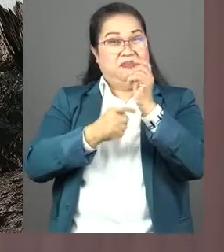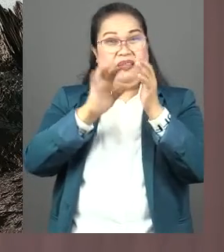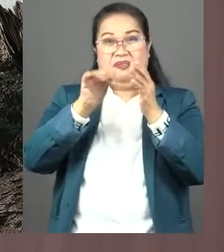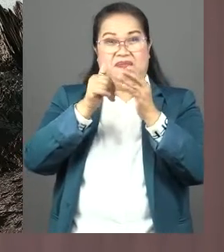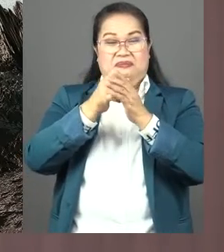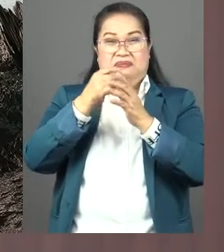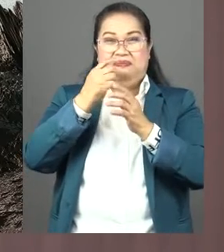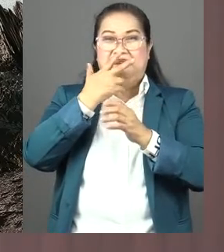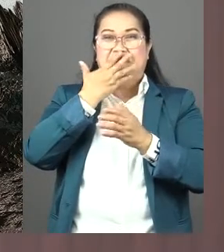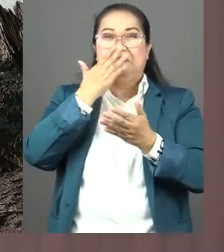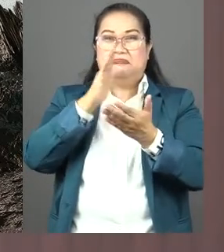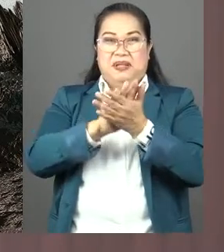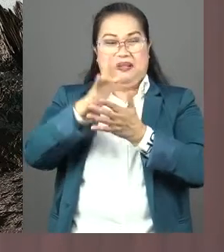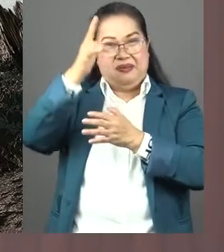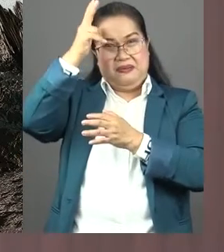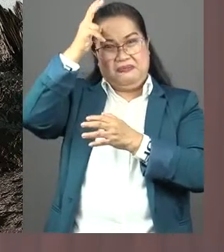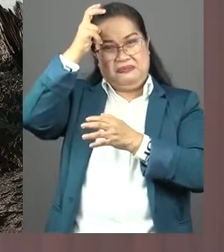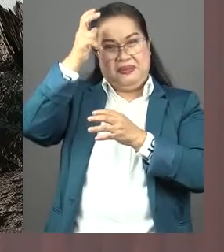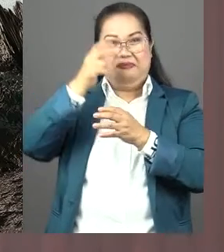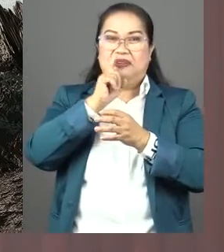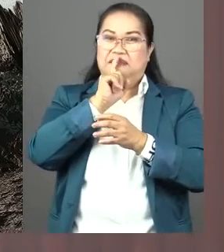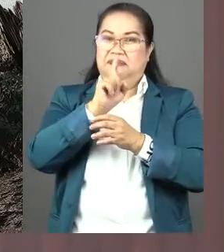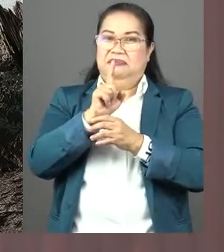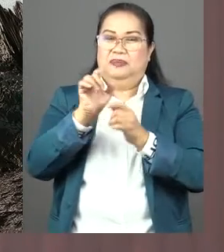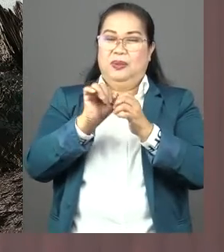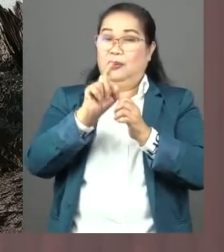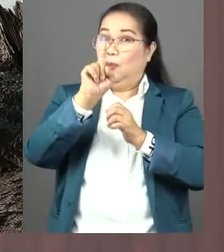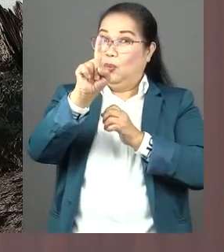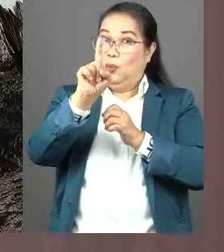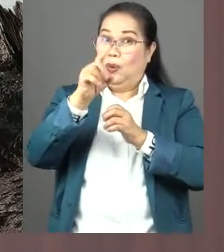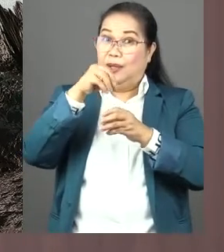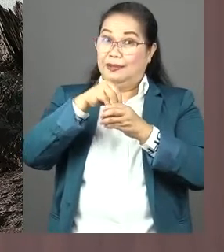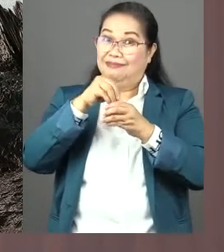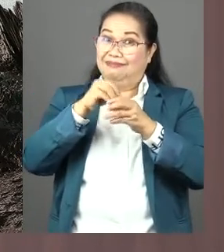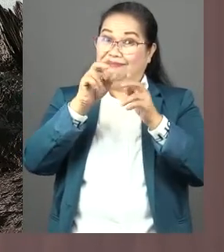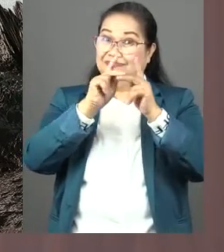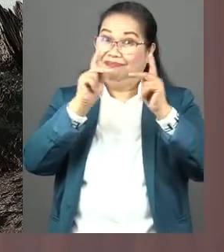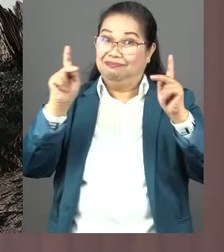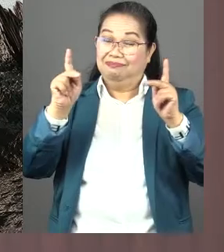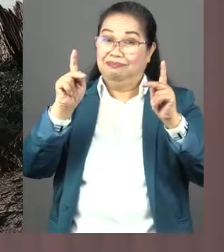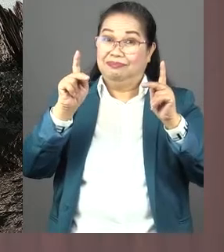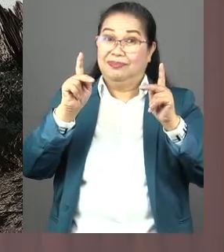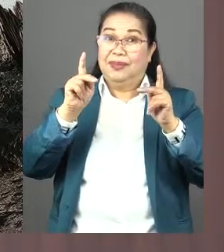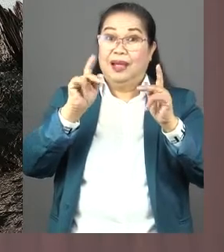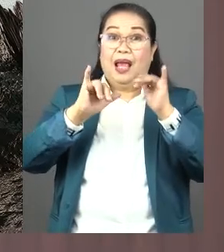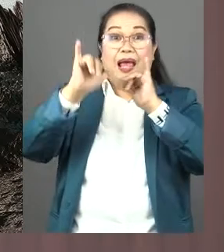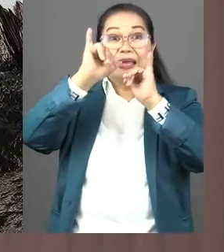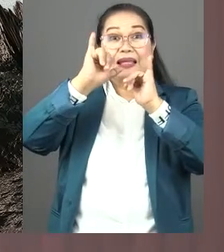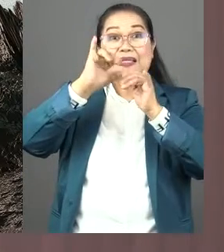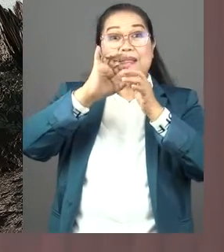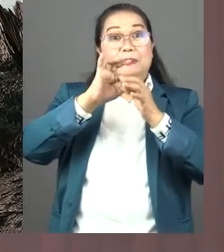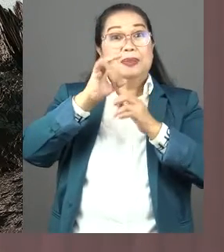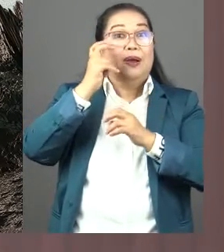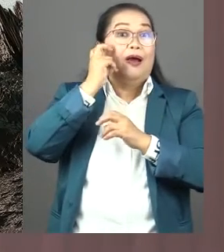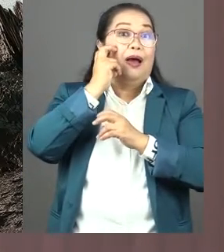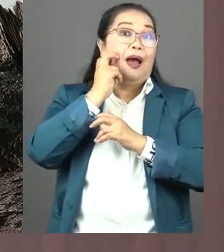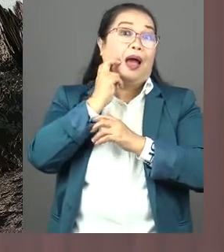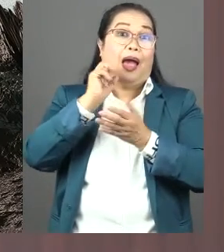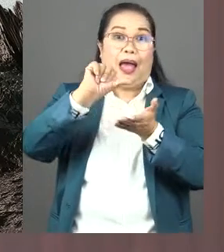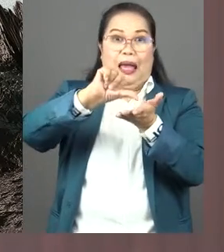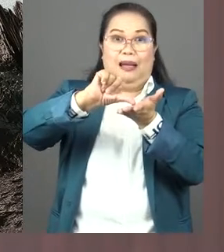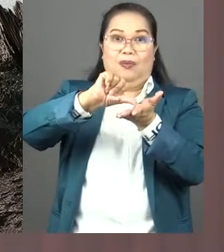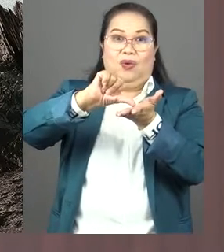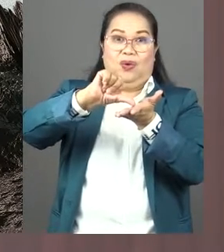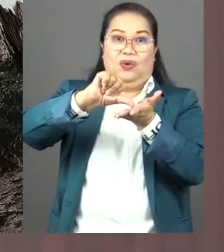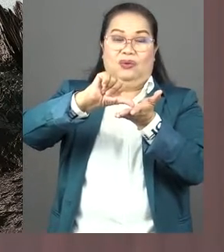God's Spirit, or we'll be driven by the wrong ones. One of them is already in our passage, the spirit of alcohol. Another